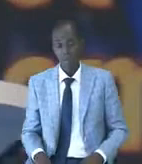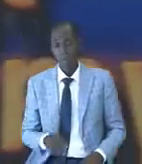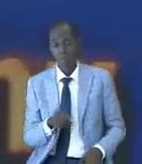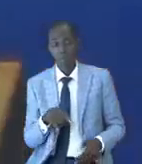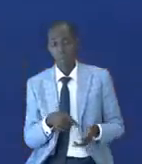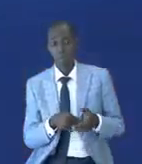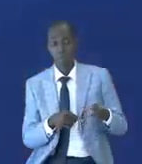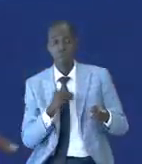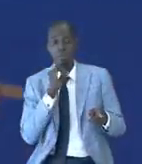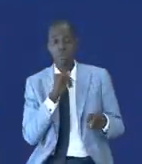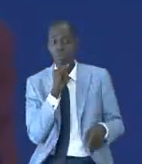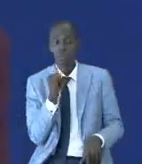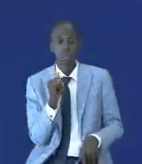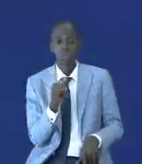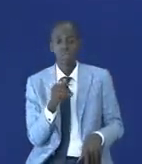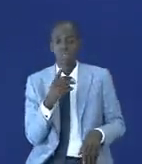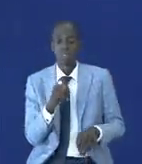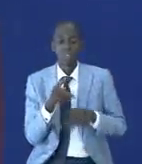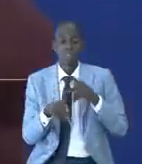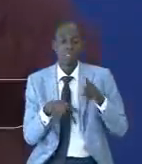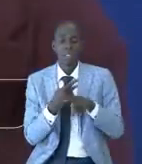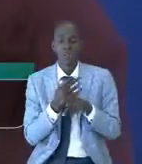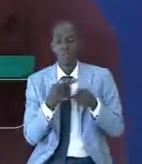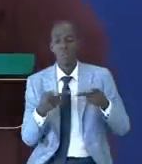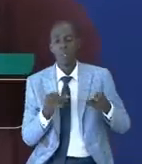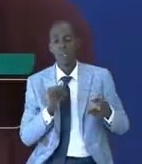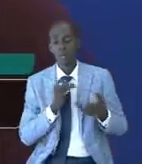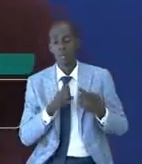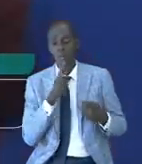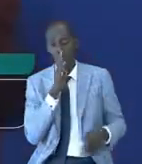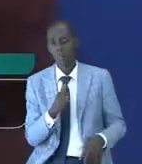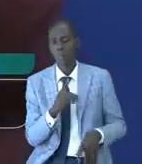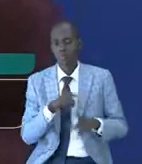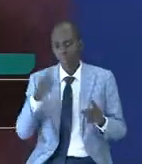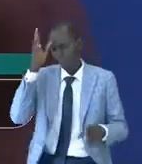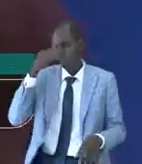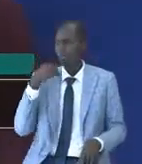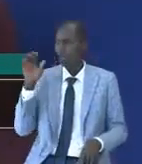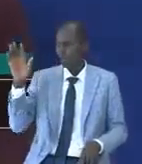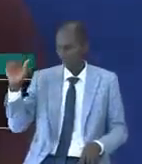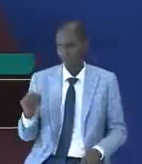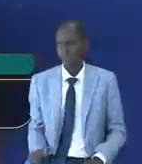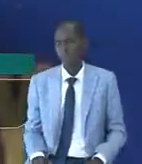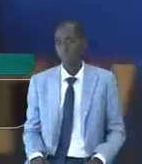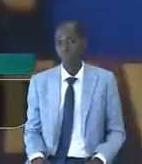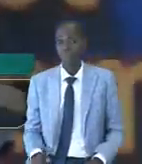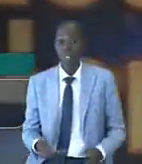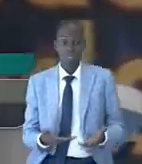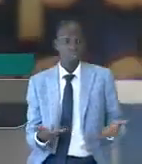not where the kind of place I want to live. So the old man said, come. They are not